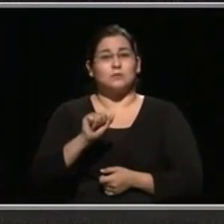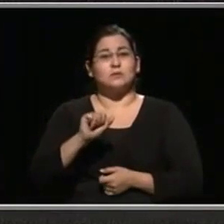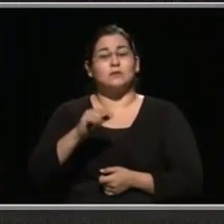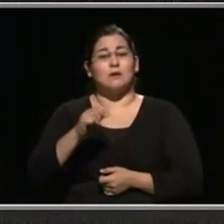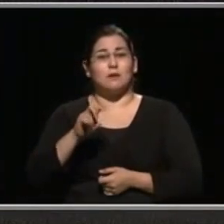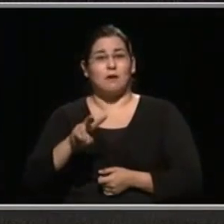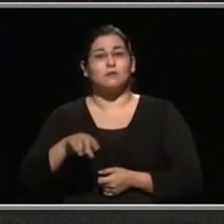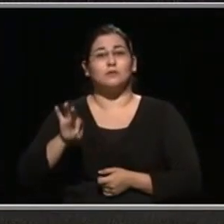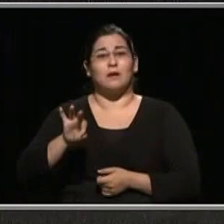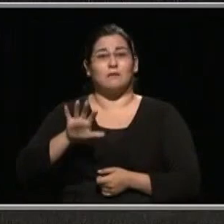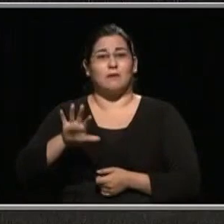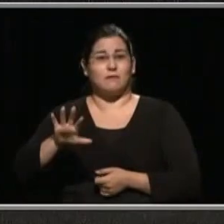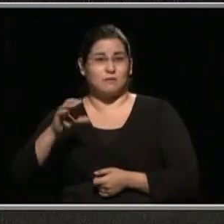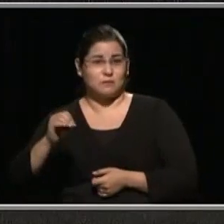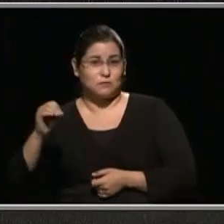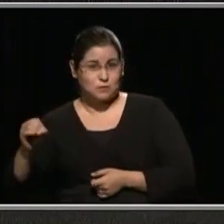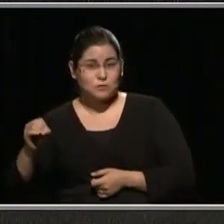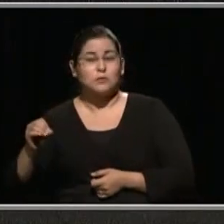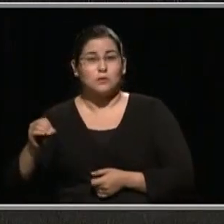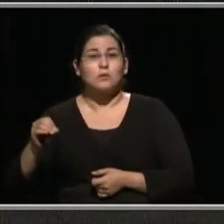or visiting our website anytime at